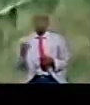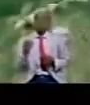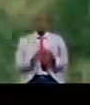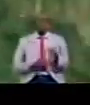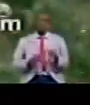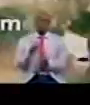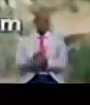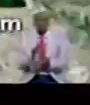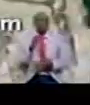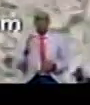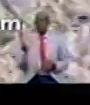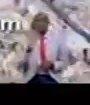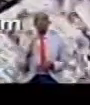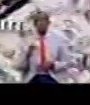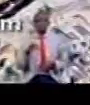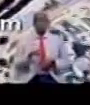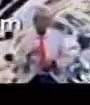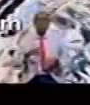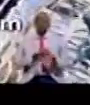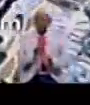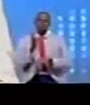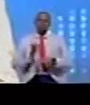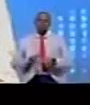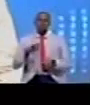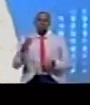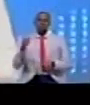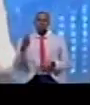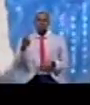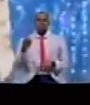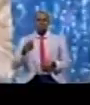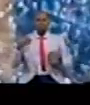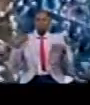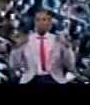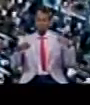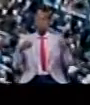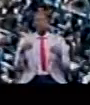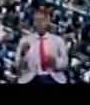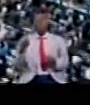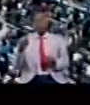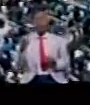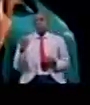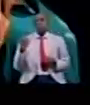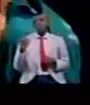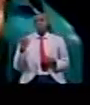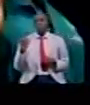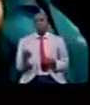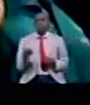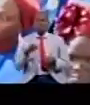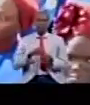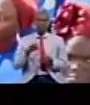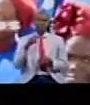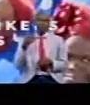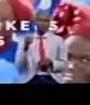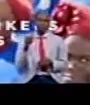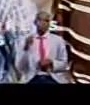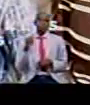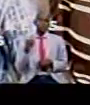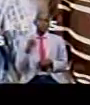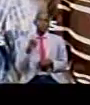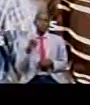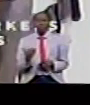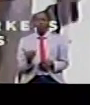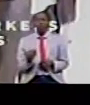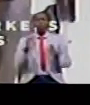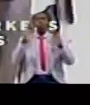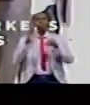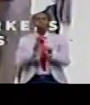Please, I'm begging you to pray, pastors and leaders. The devil will not make a caricature of your children. Please,